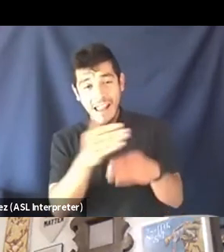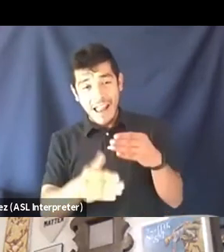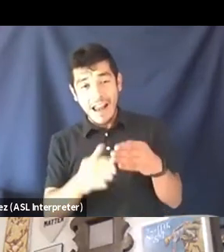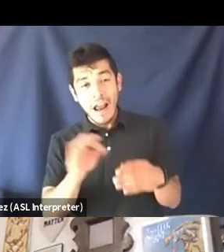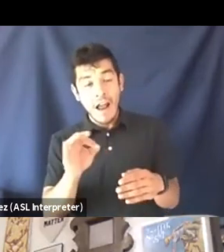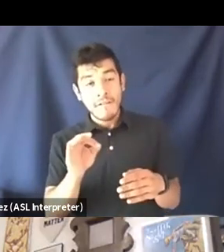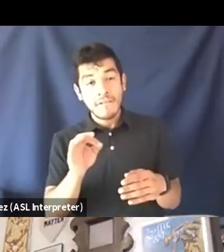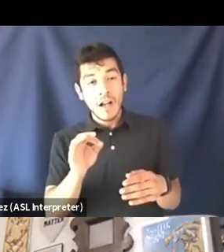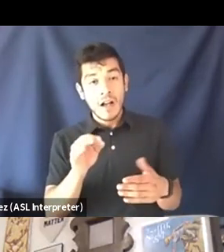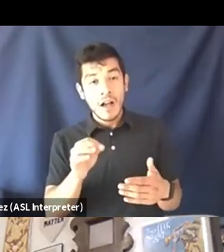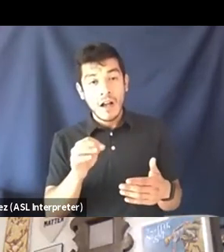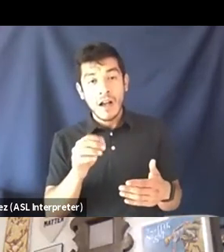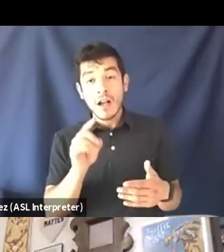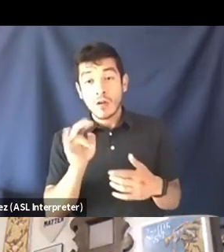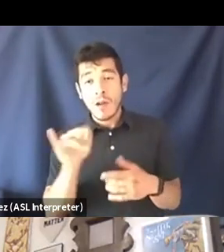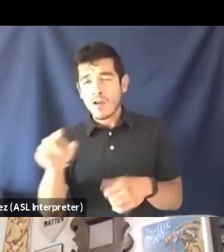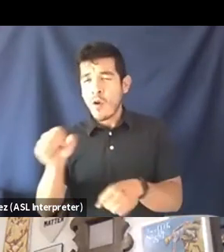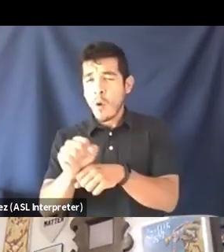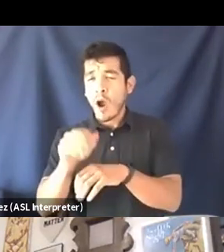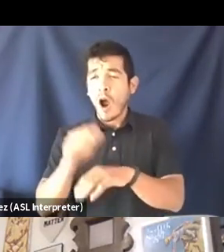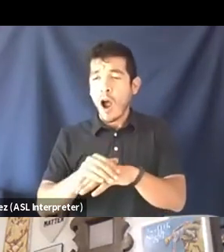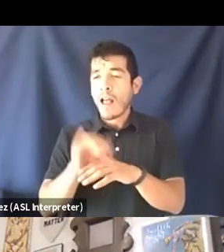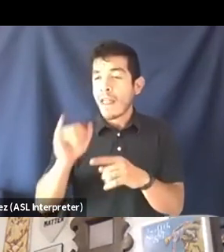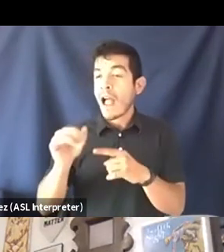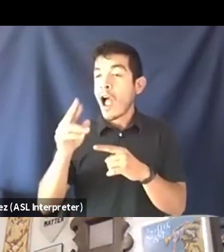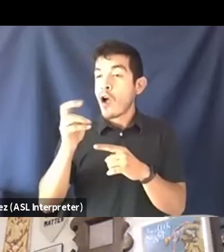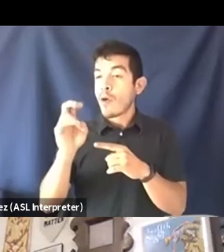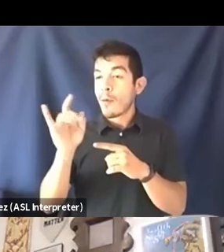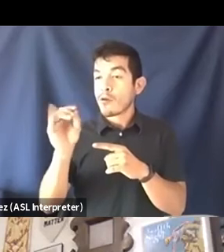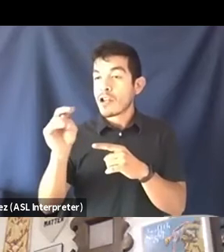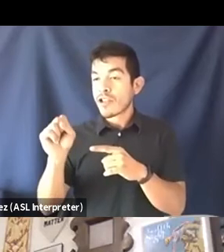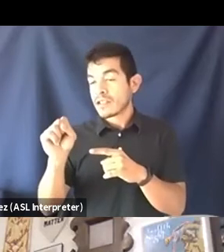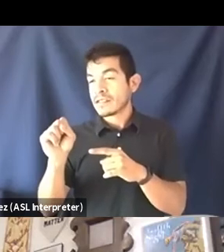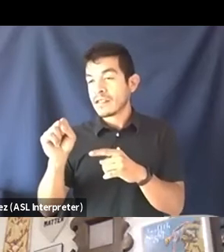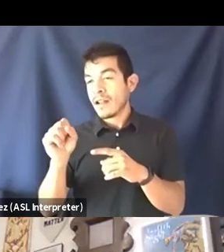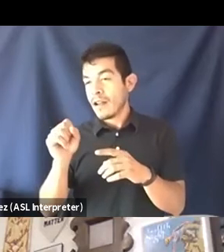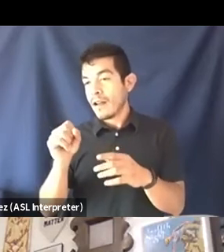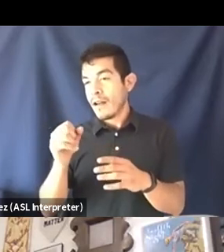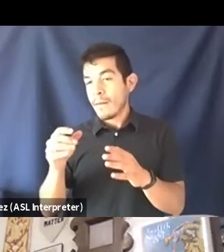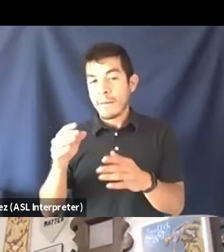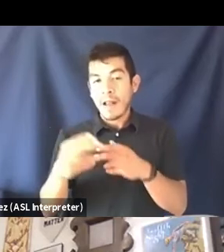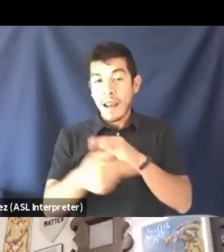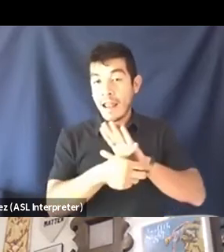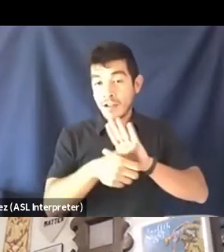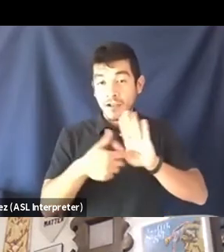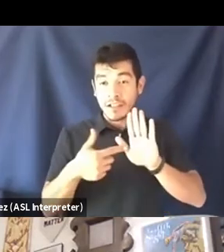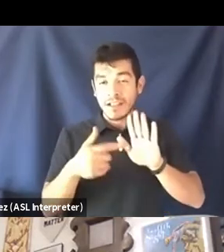bill. Has there been any update on that, especially with COVID kind of slowing everything down?